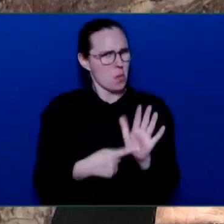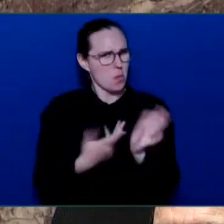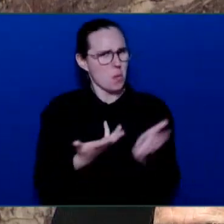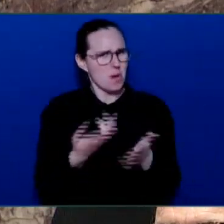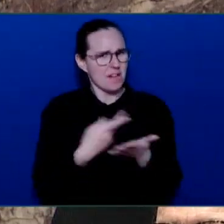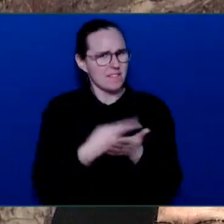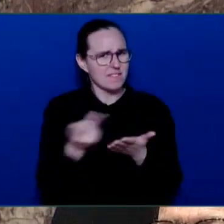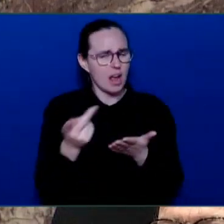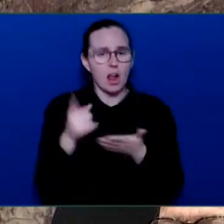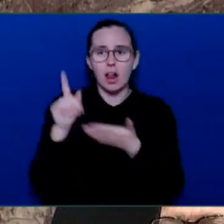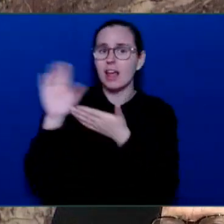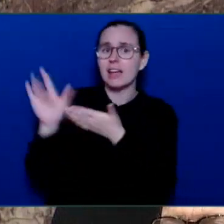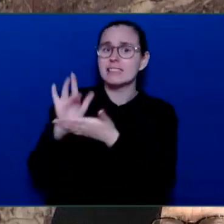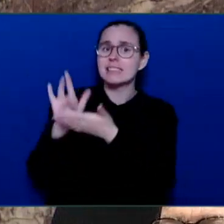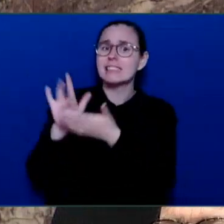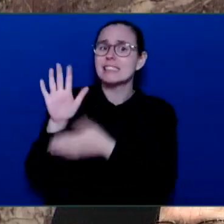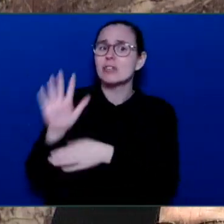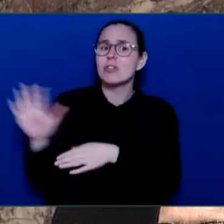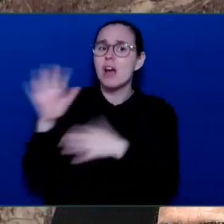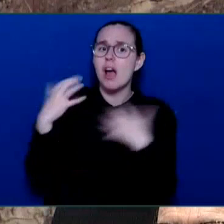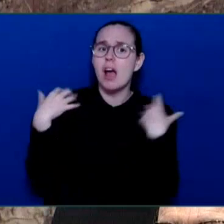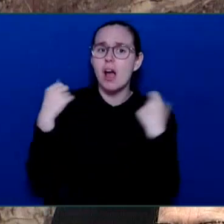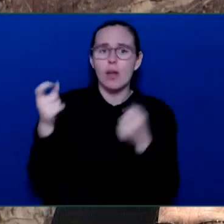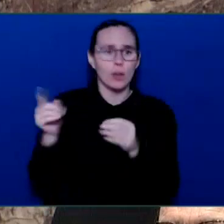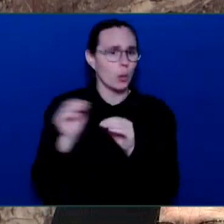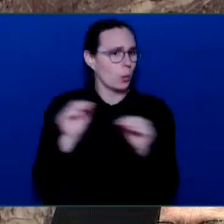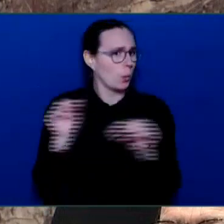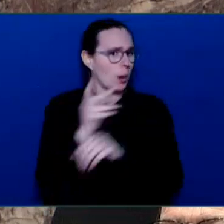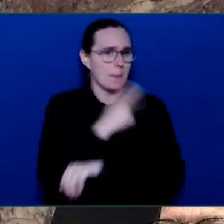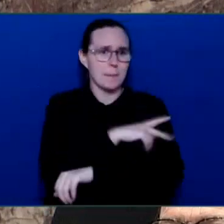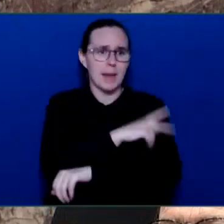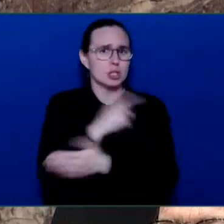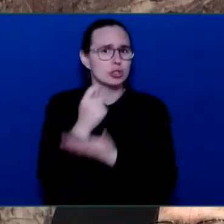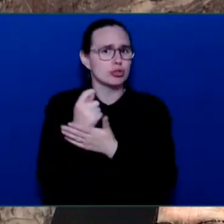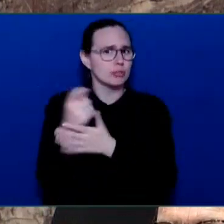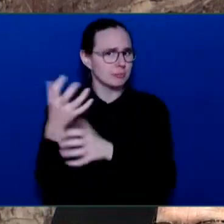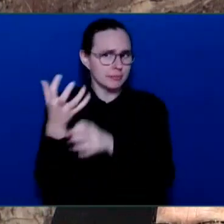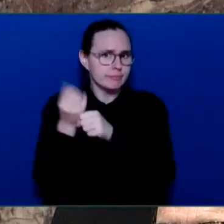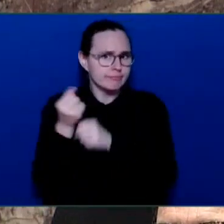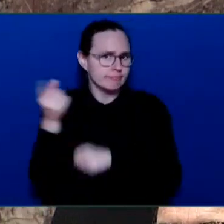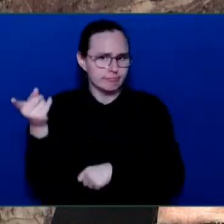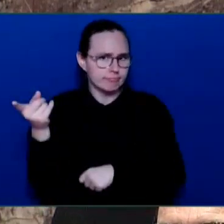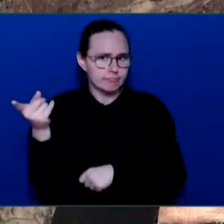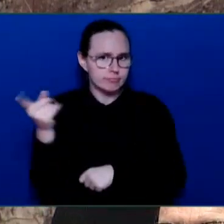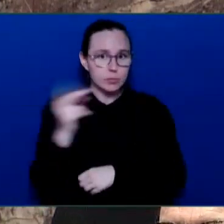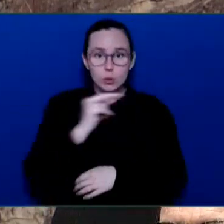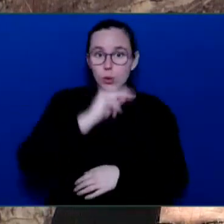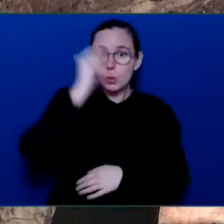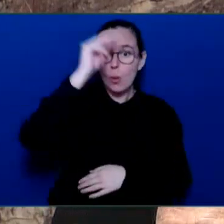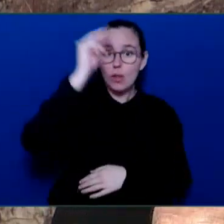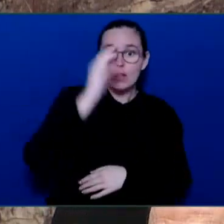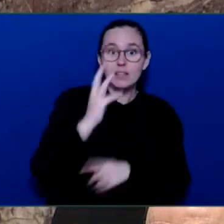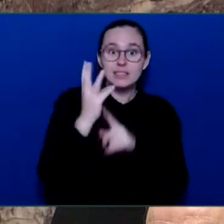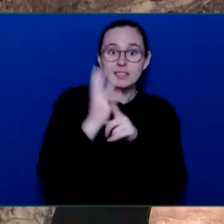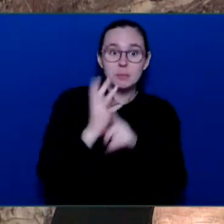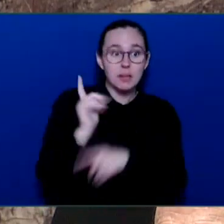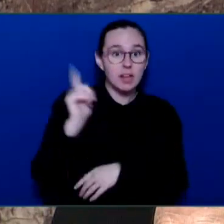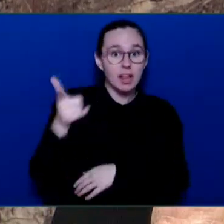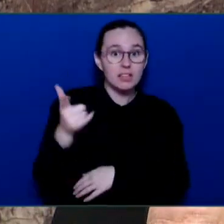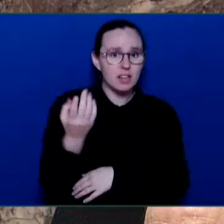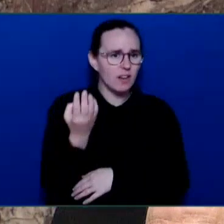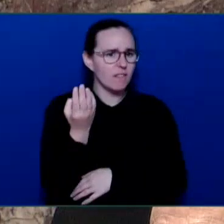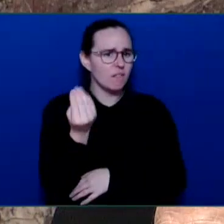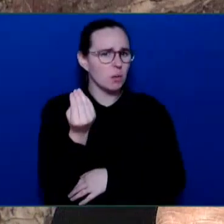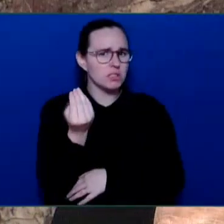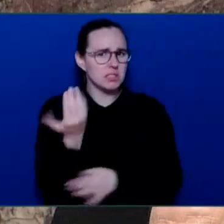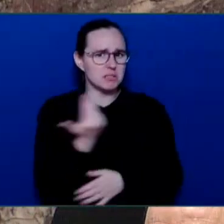and Northern Health, 14 after 6 months. And every day, it's not just Allison, we hear more heart-wrenching stories